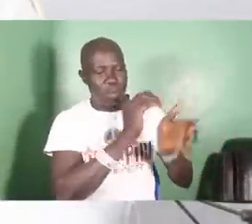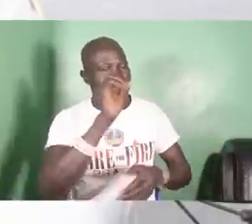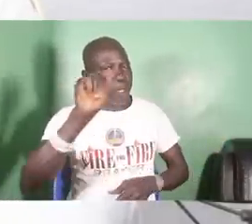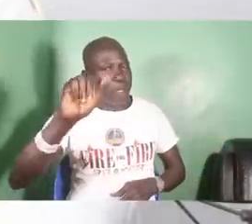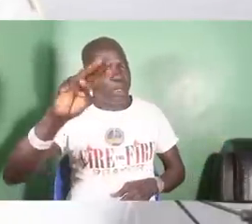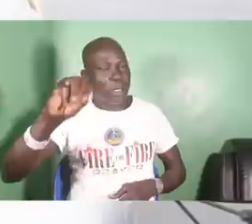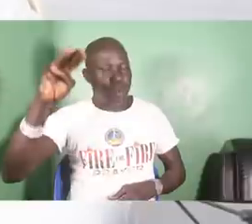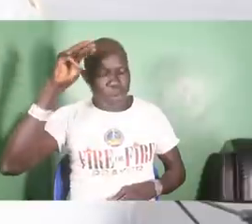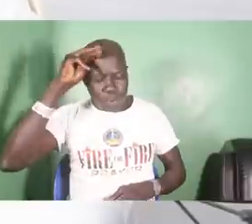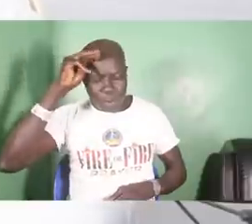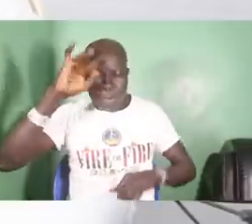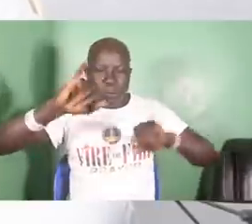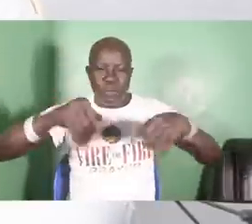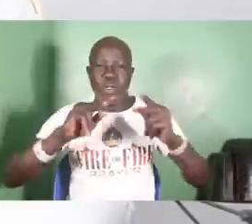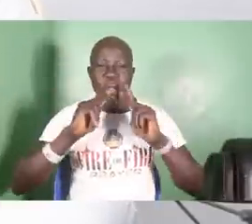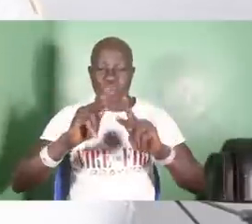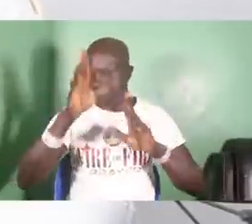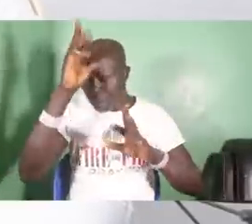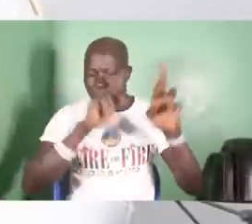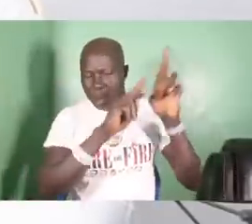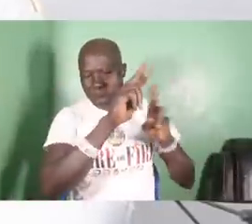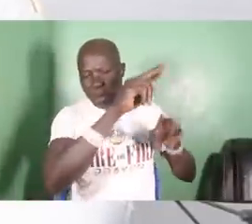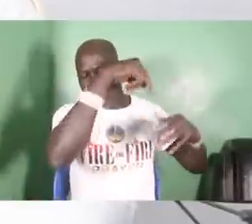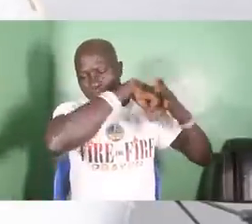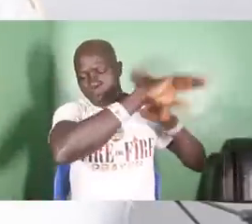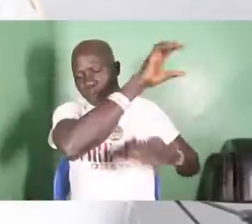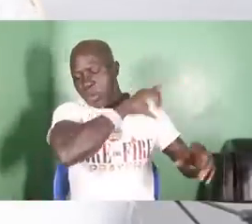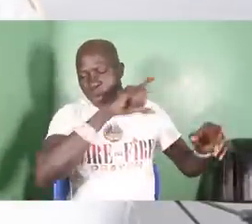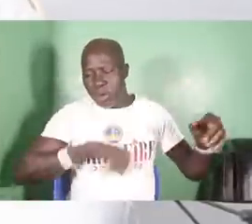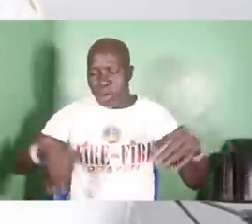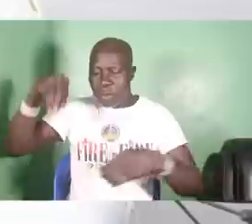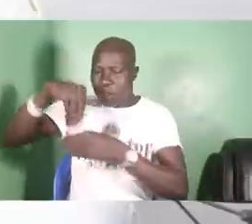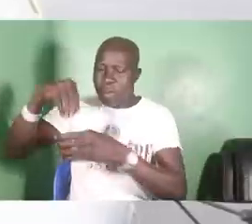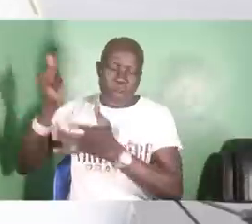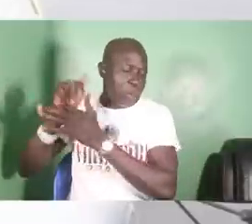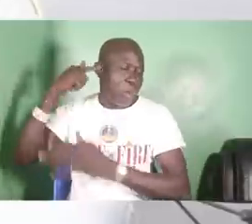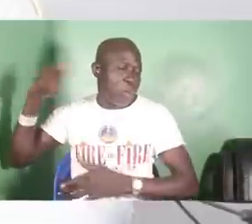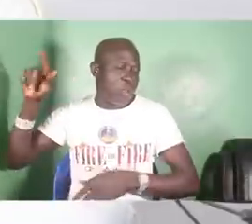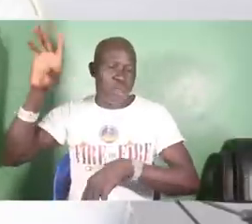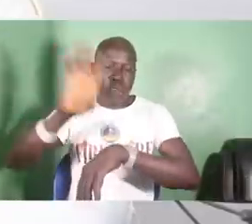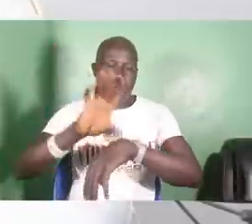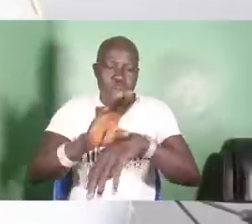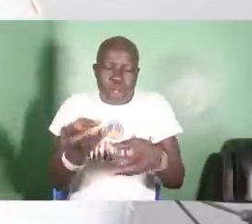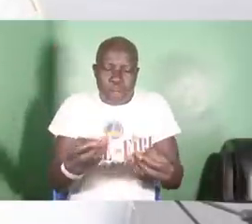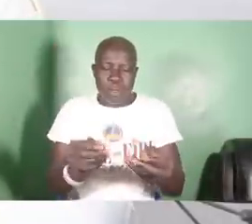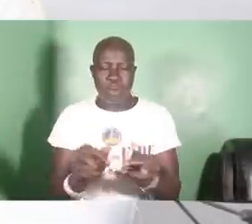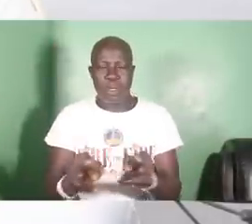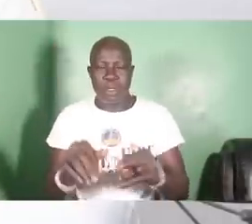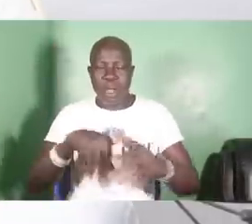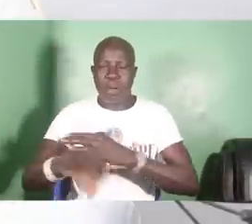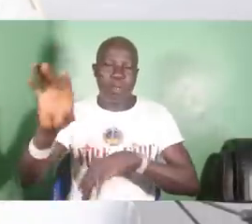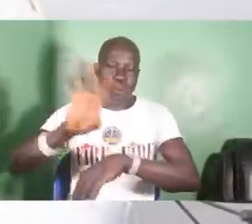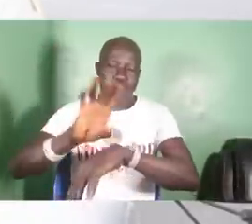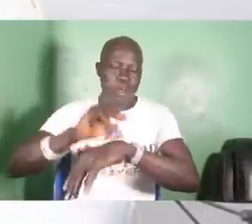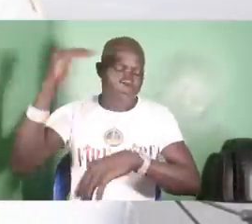S.M.O. Mustafa J.P. Babasebioba. Lati Josie of Gregorian Church. Land of Reality. Tell you